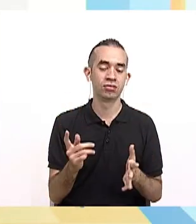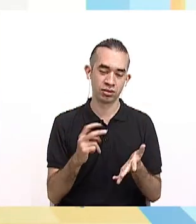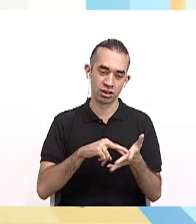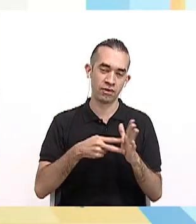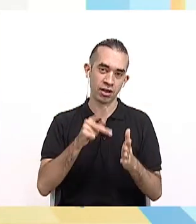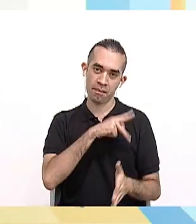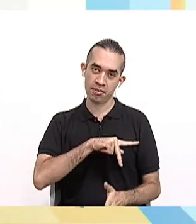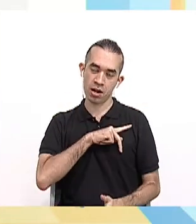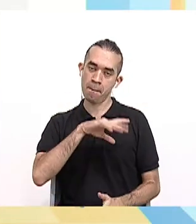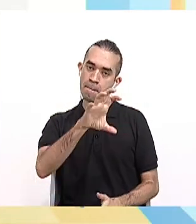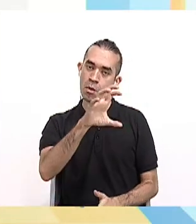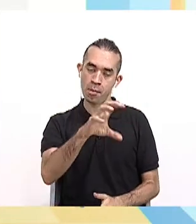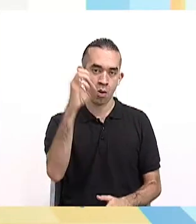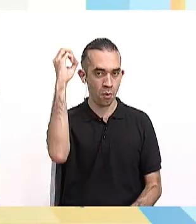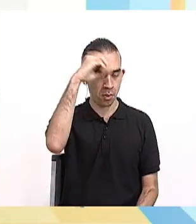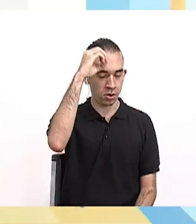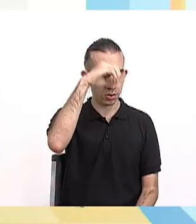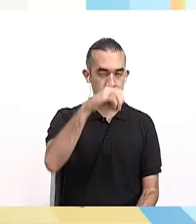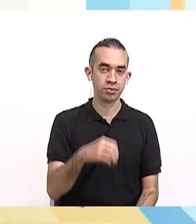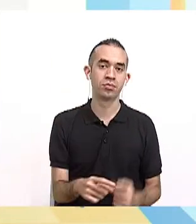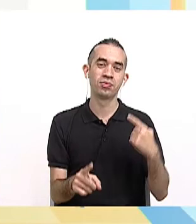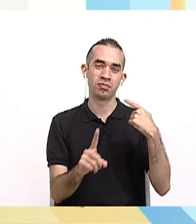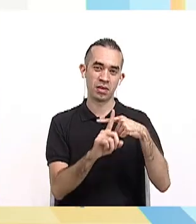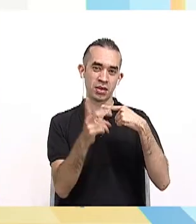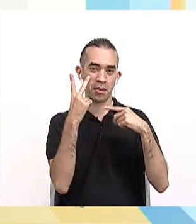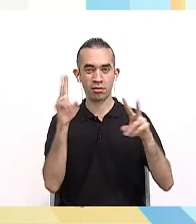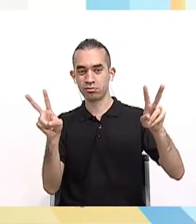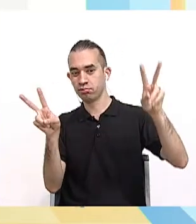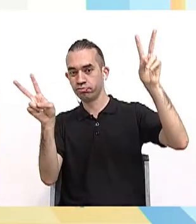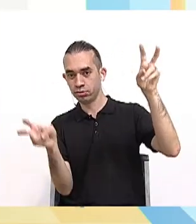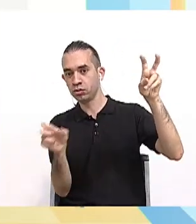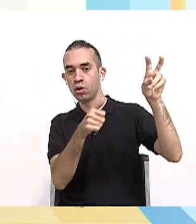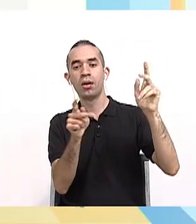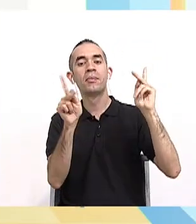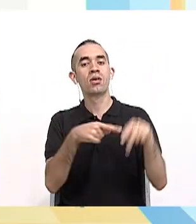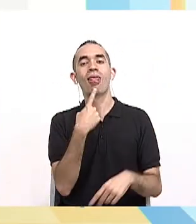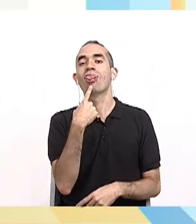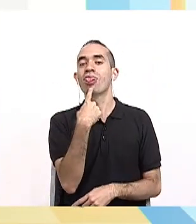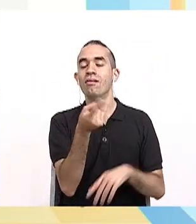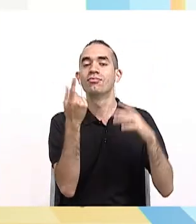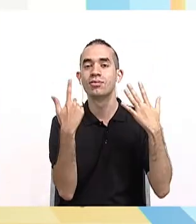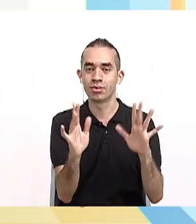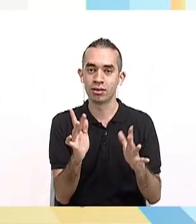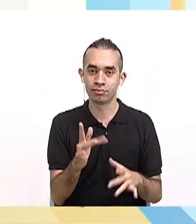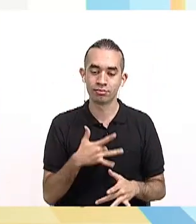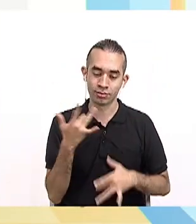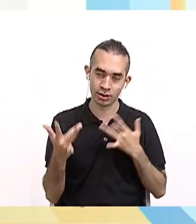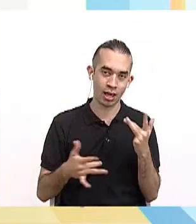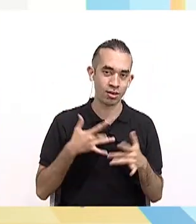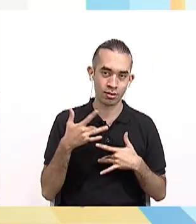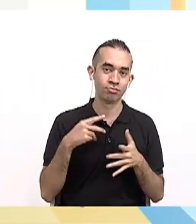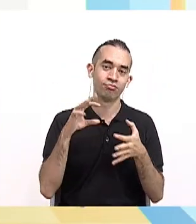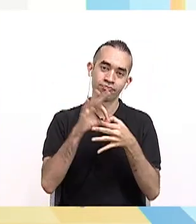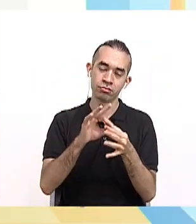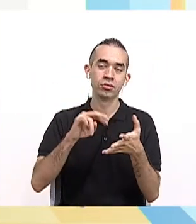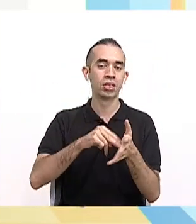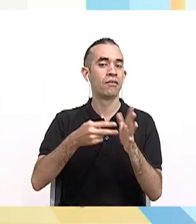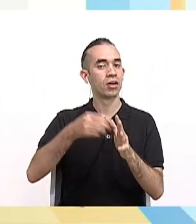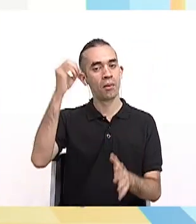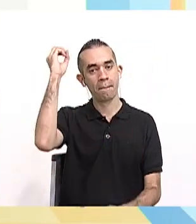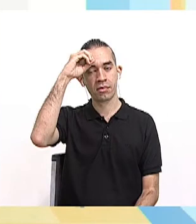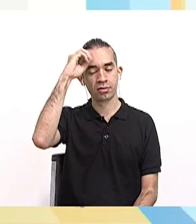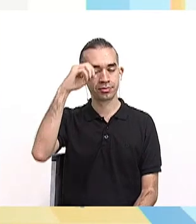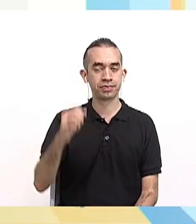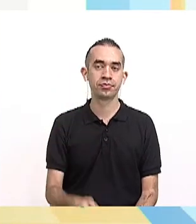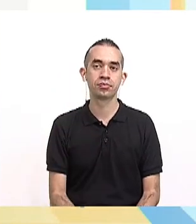her opinion. And also, this is a quotation. This is what somebody said, what somebody is feeling. That is an opinion. Let's look